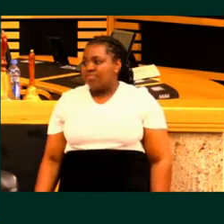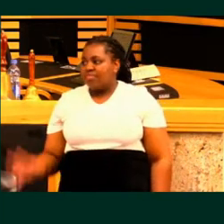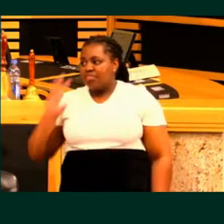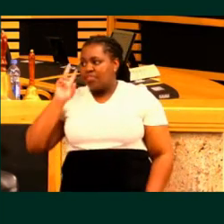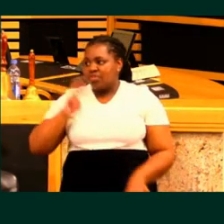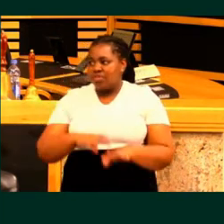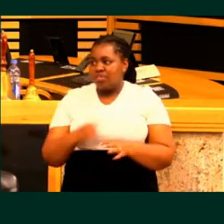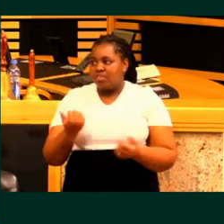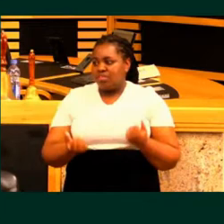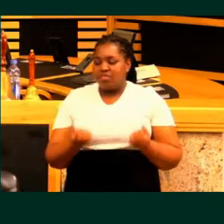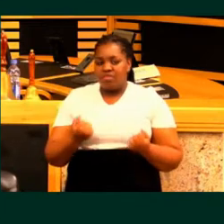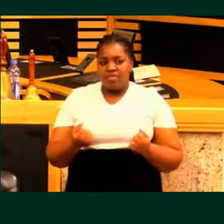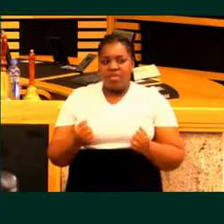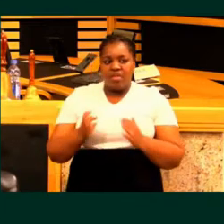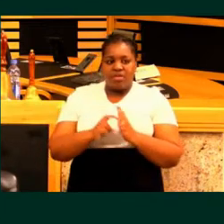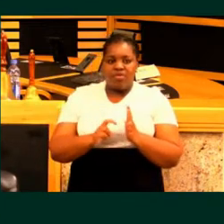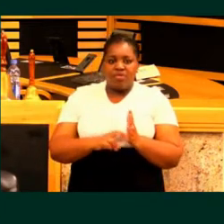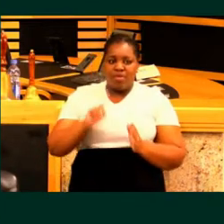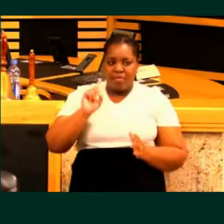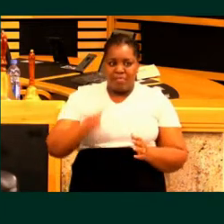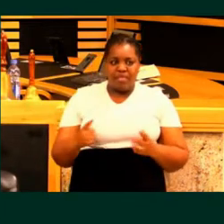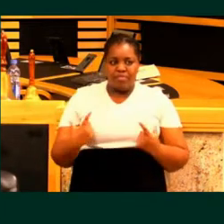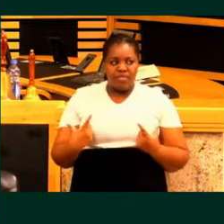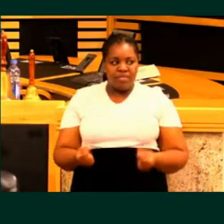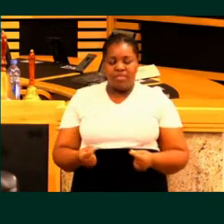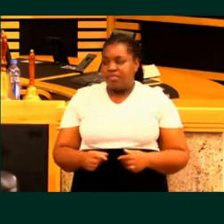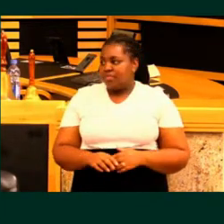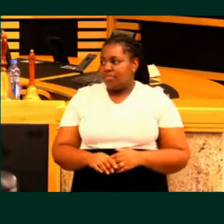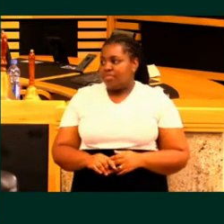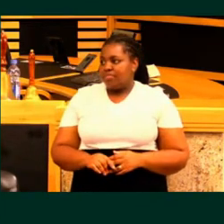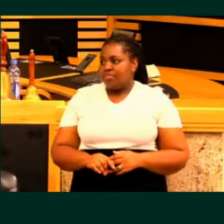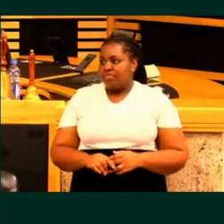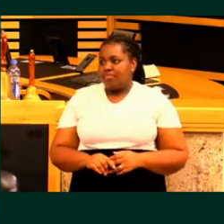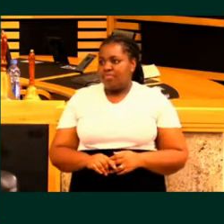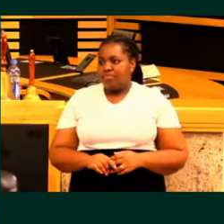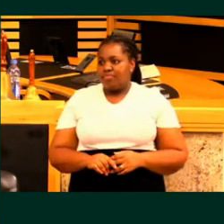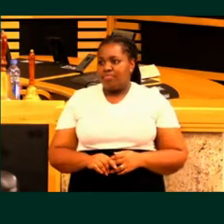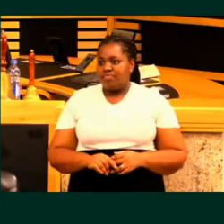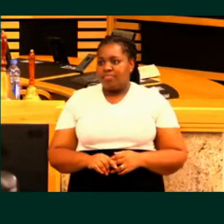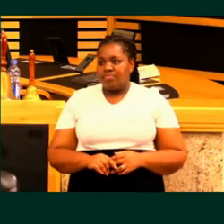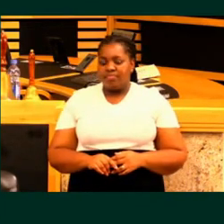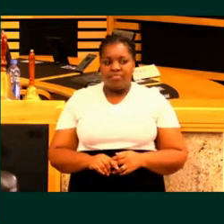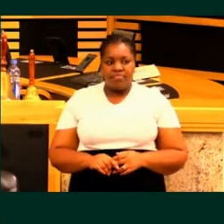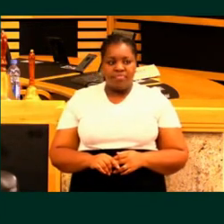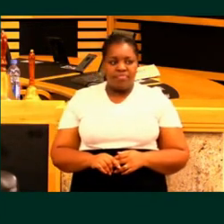you the rule must be implemented